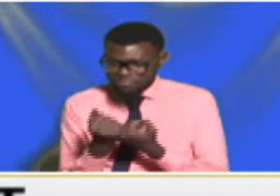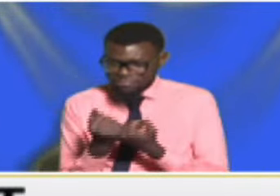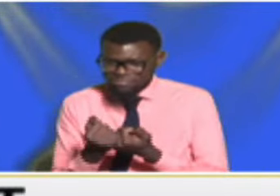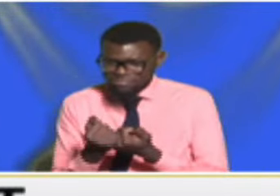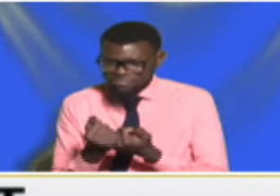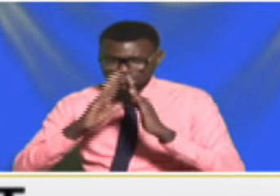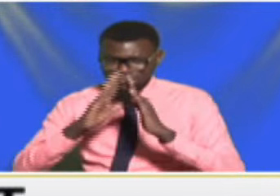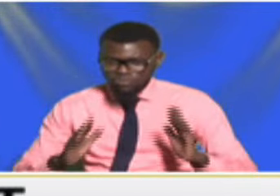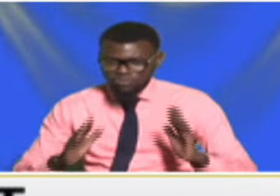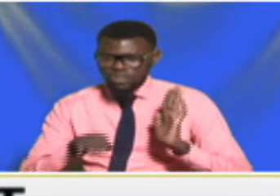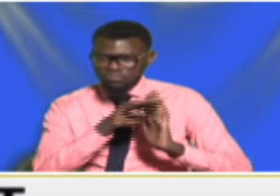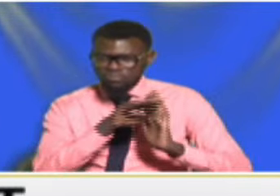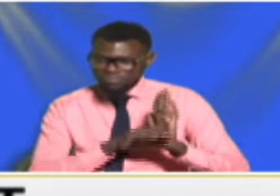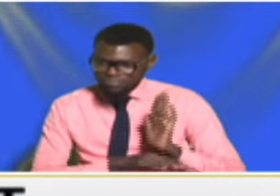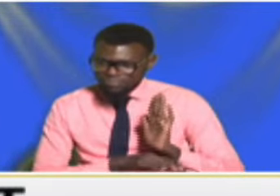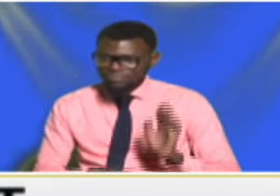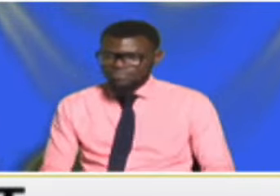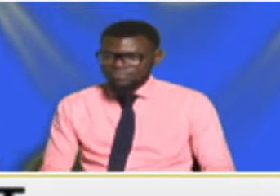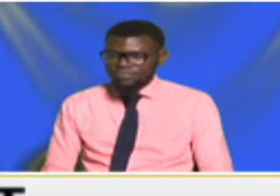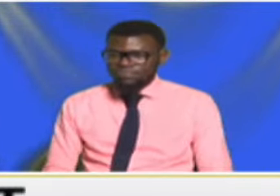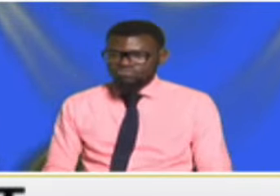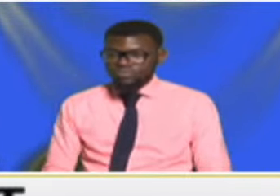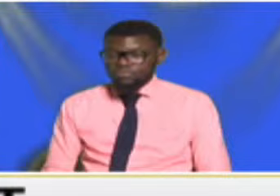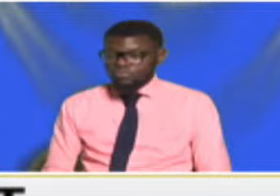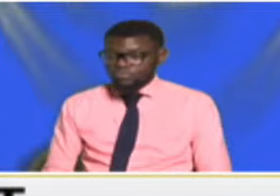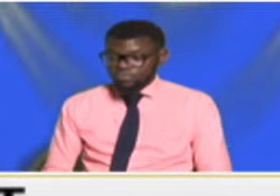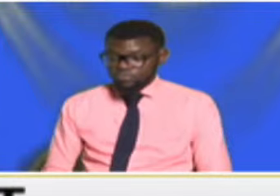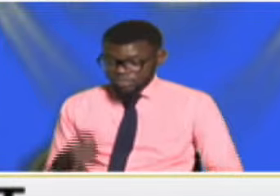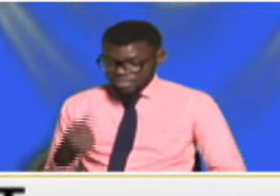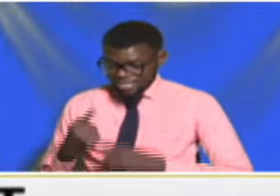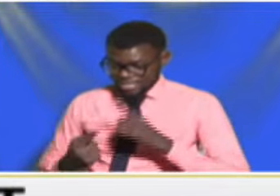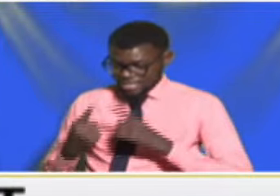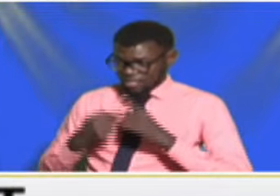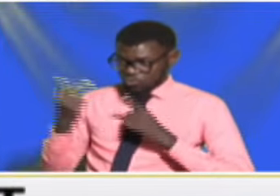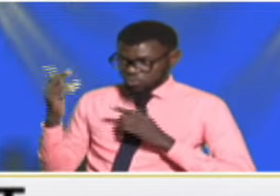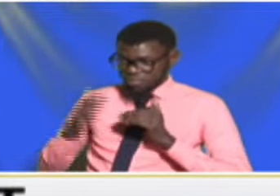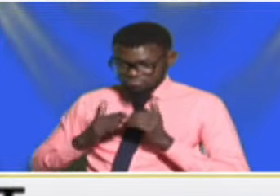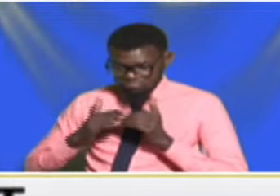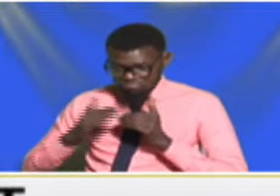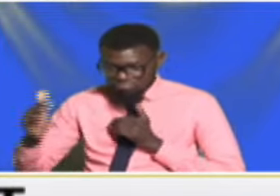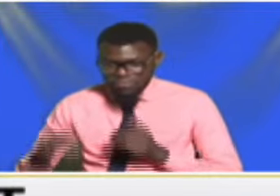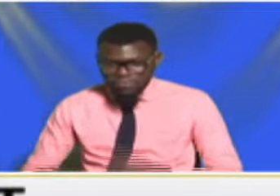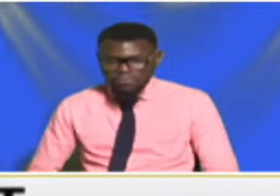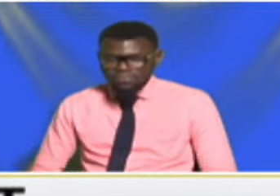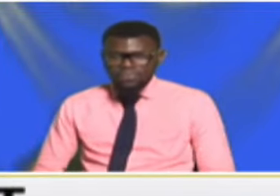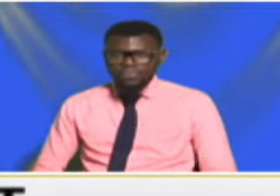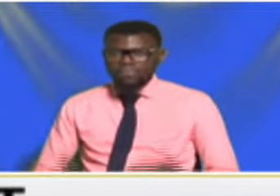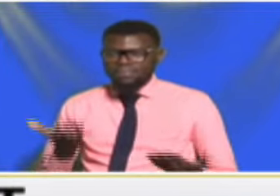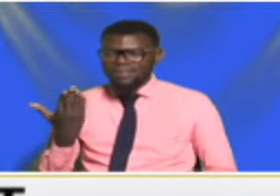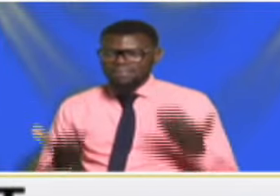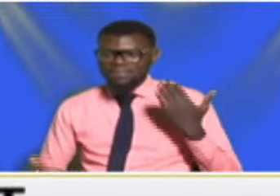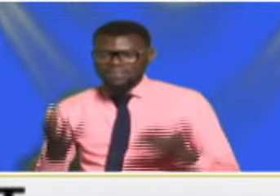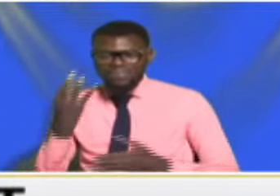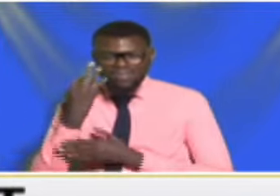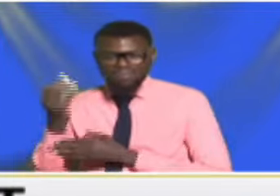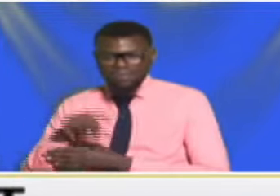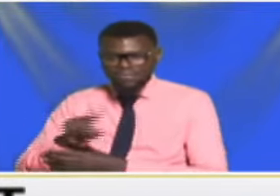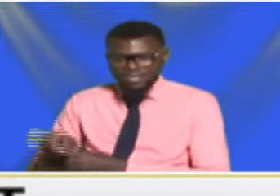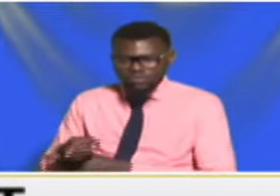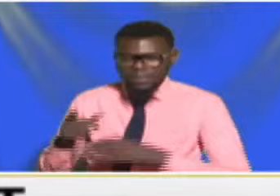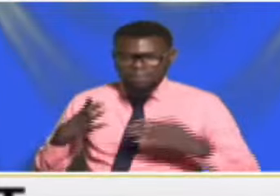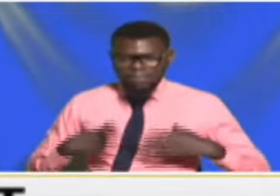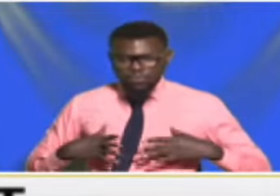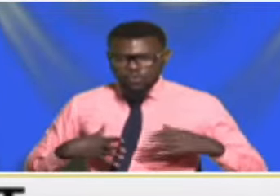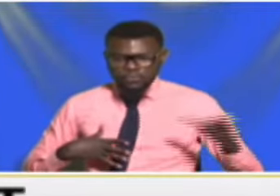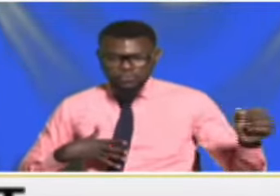housing program. In the next 2 years, we will have 300, maybe 1,000 people